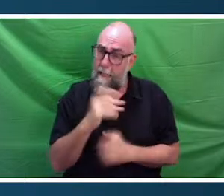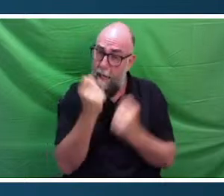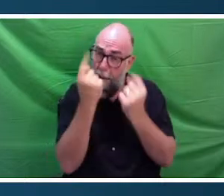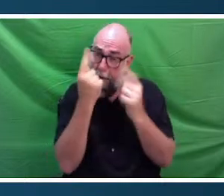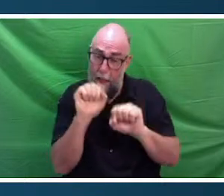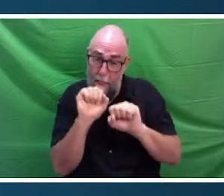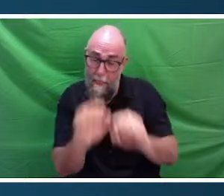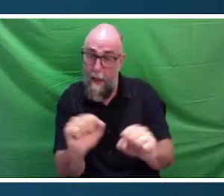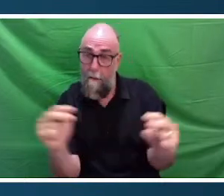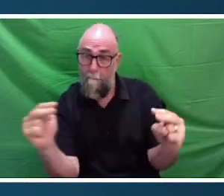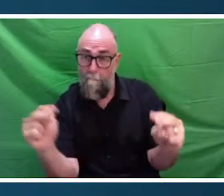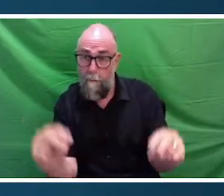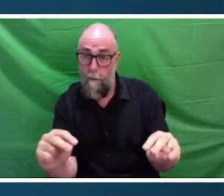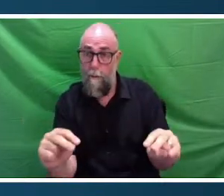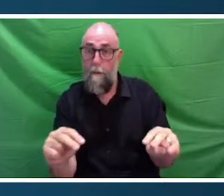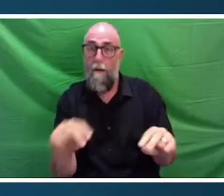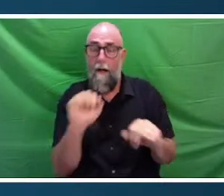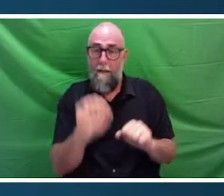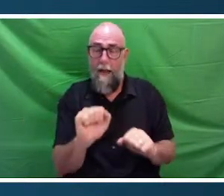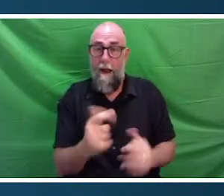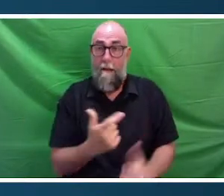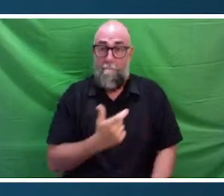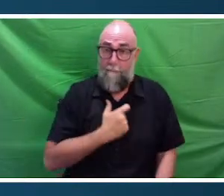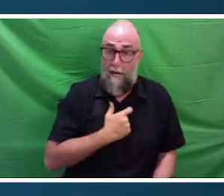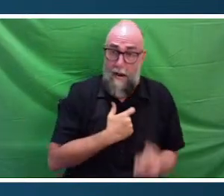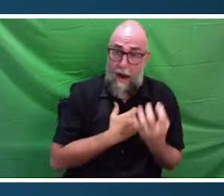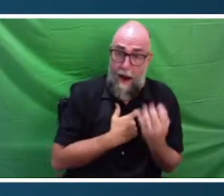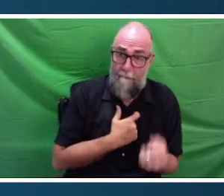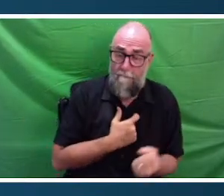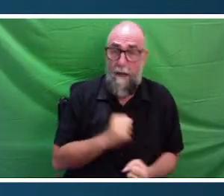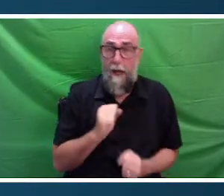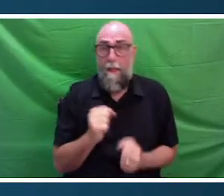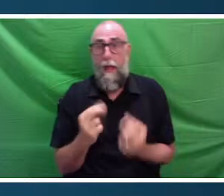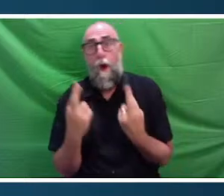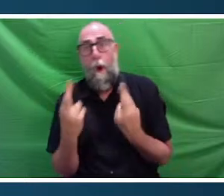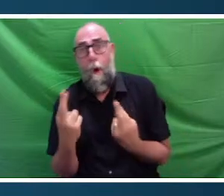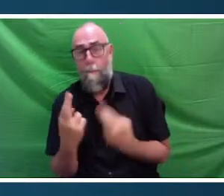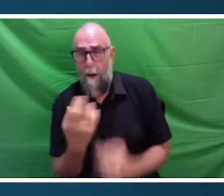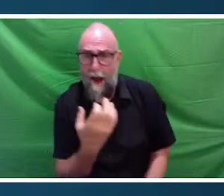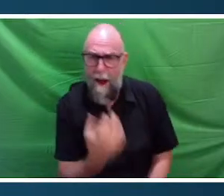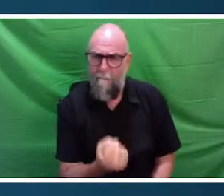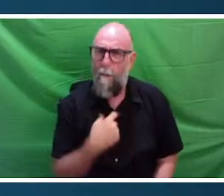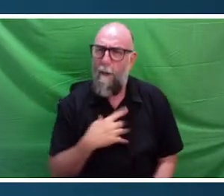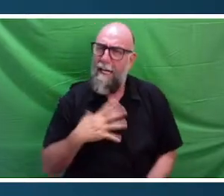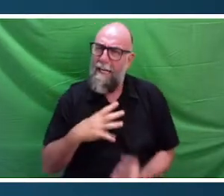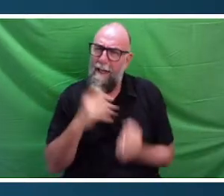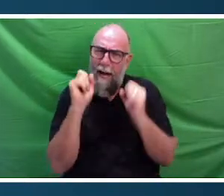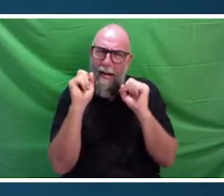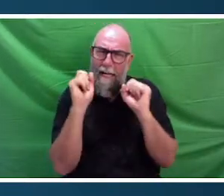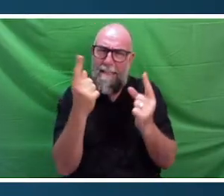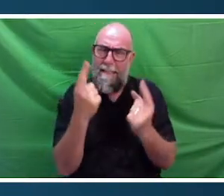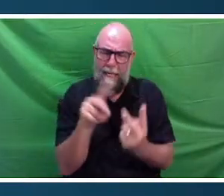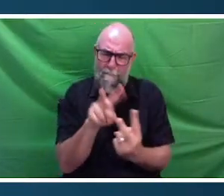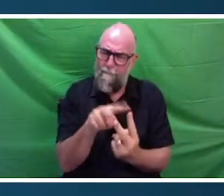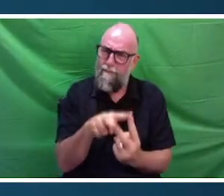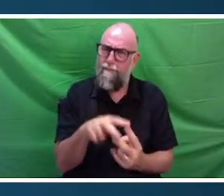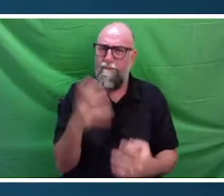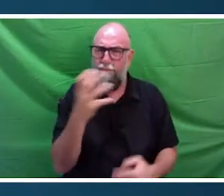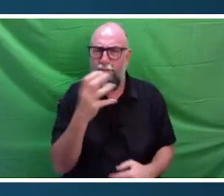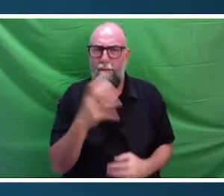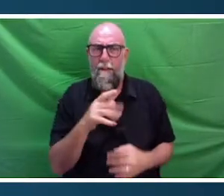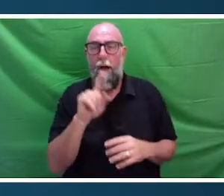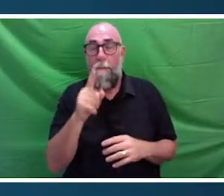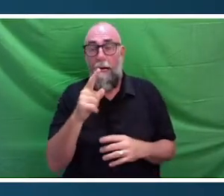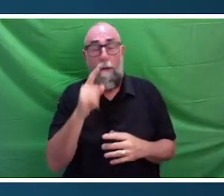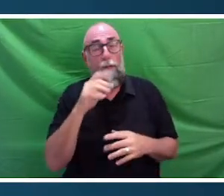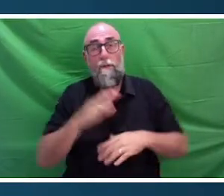their fears, their hopes. This requires building relationships over time, often months and years.